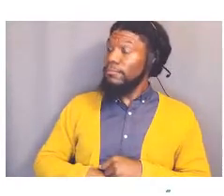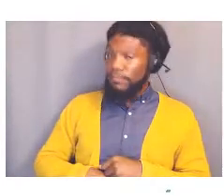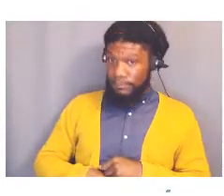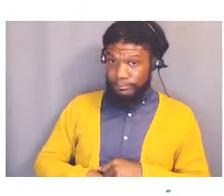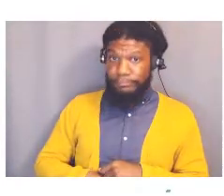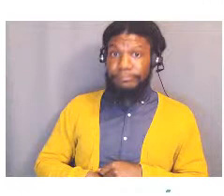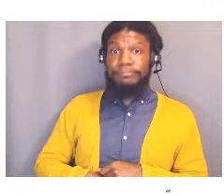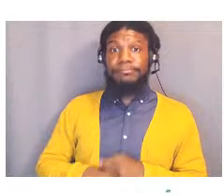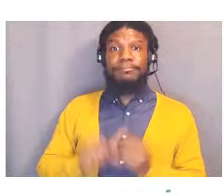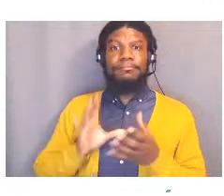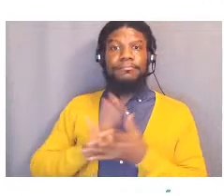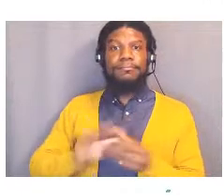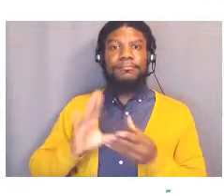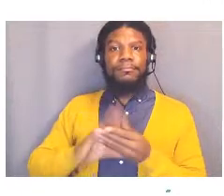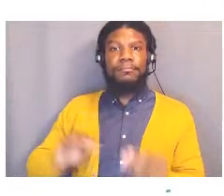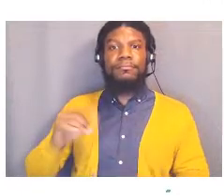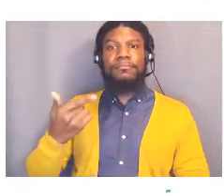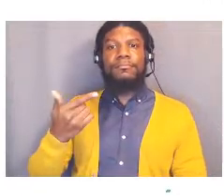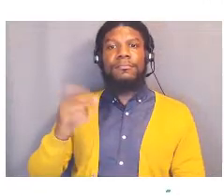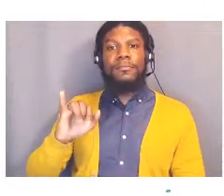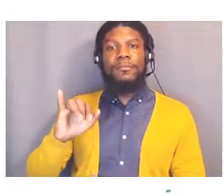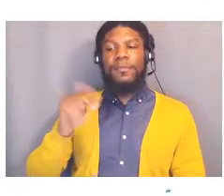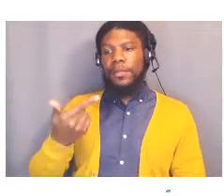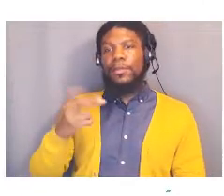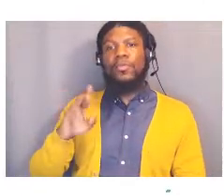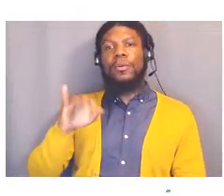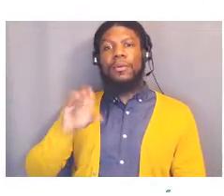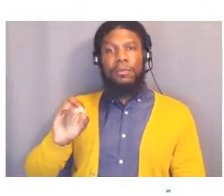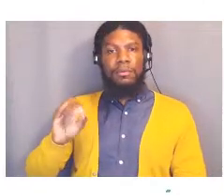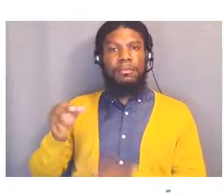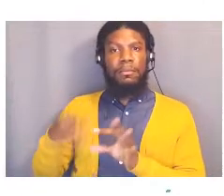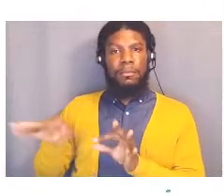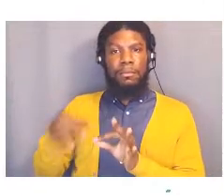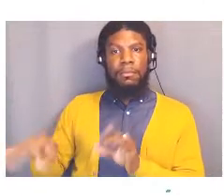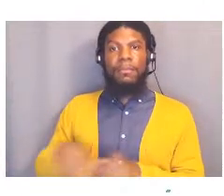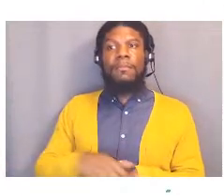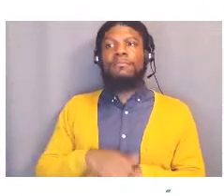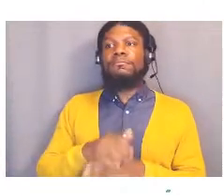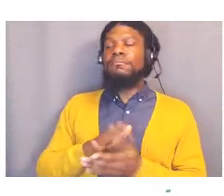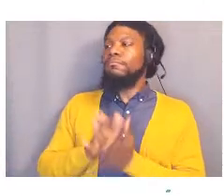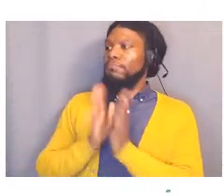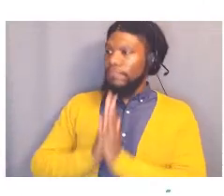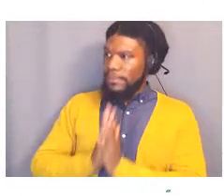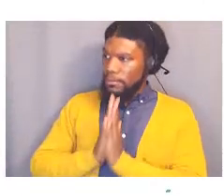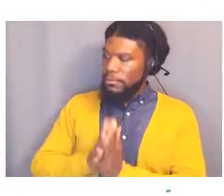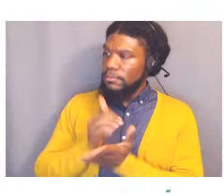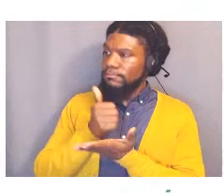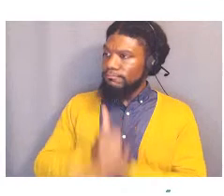Asante sana, asante sana. I feel your affirmation.